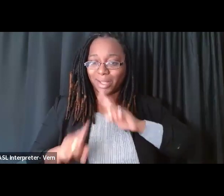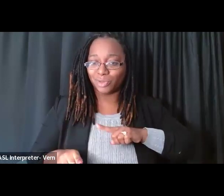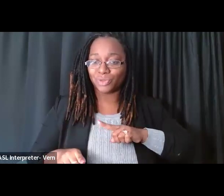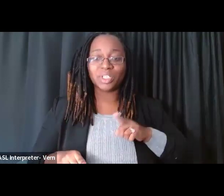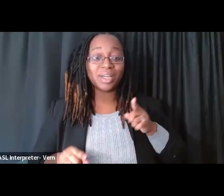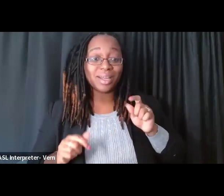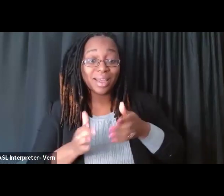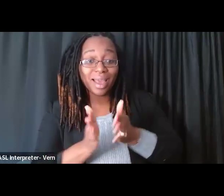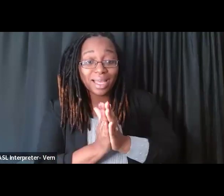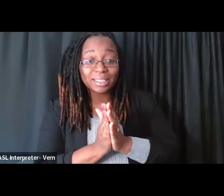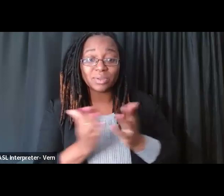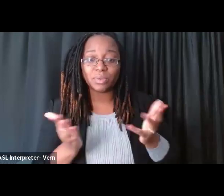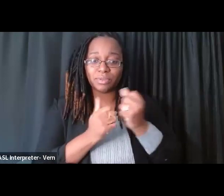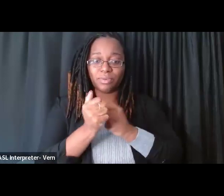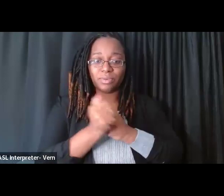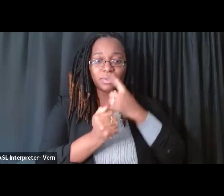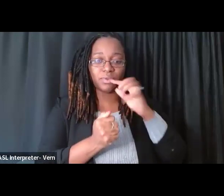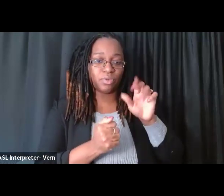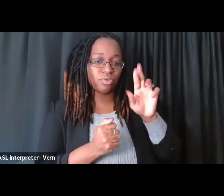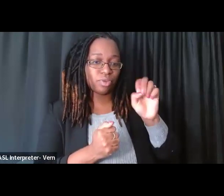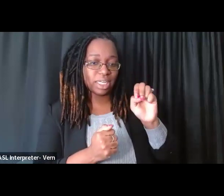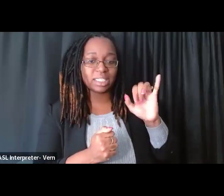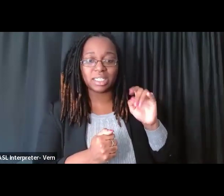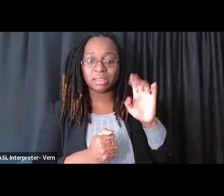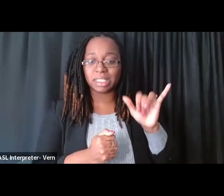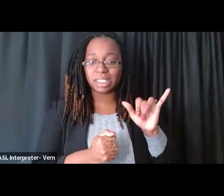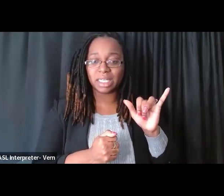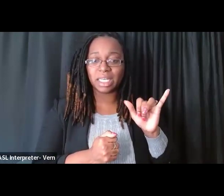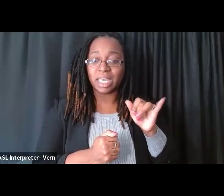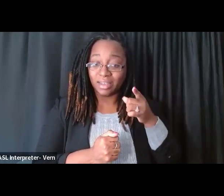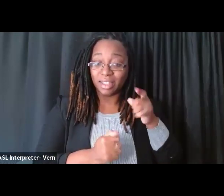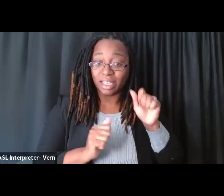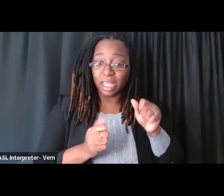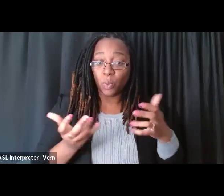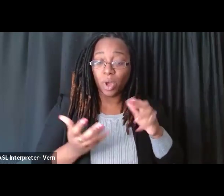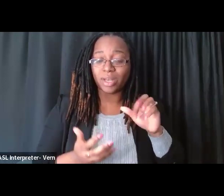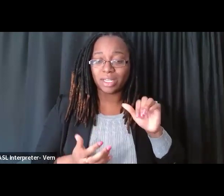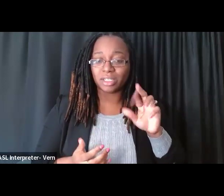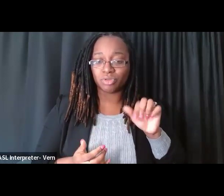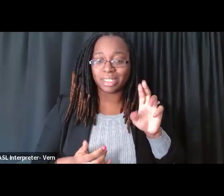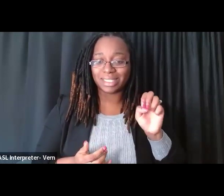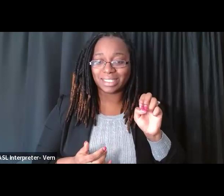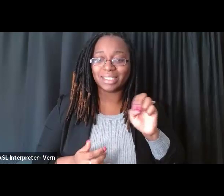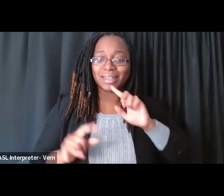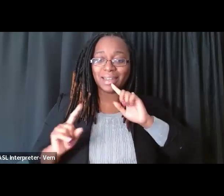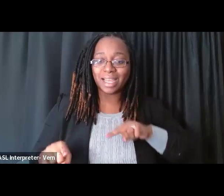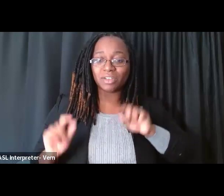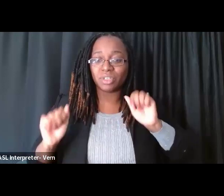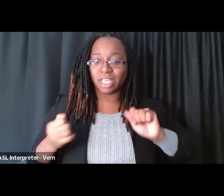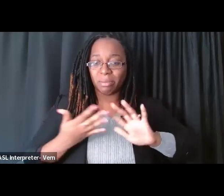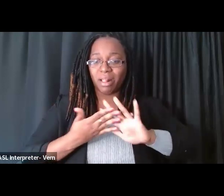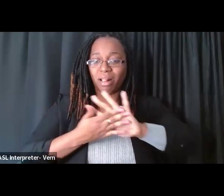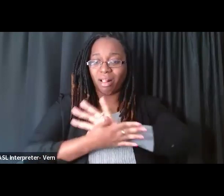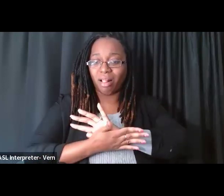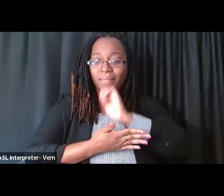Race affects power dynamics. One of the most powerful concepts in intimacy work is the recognition that actors are often not